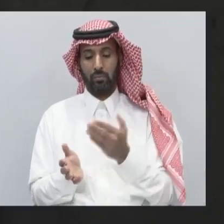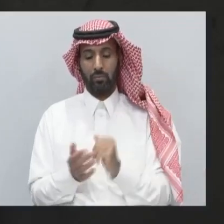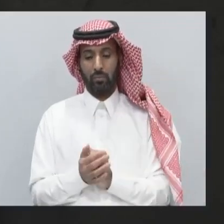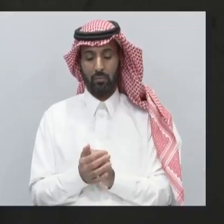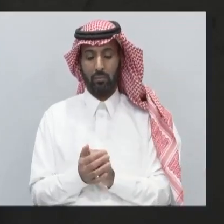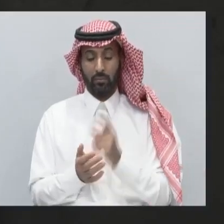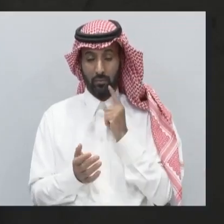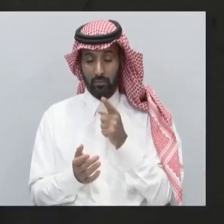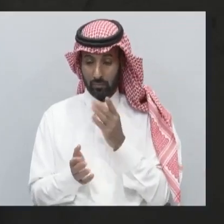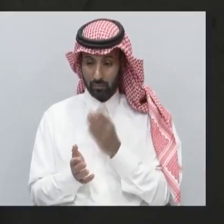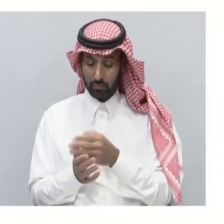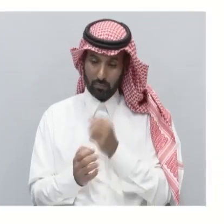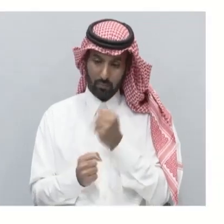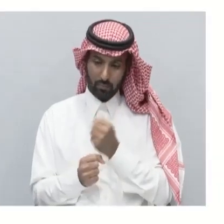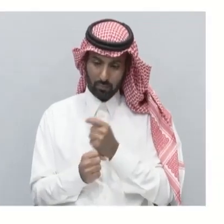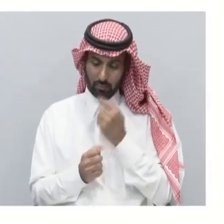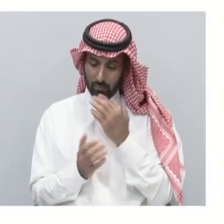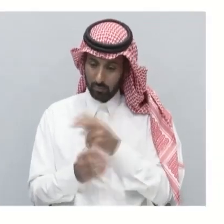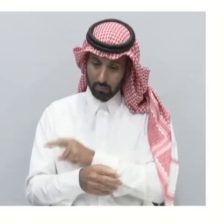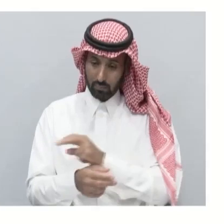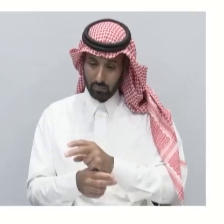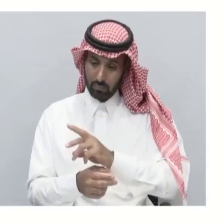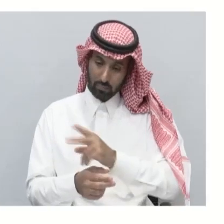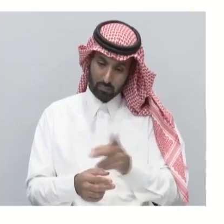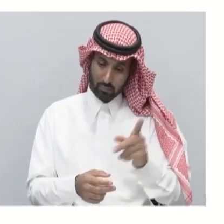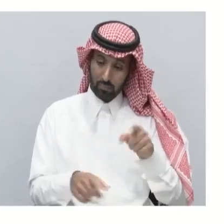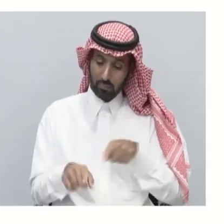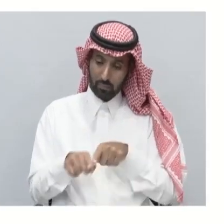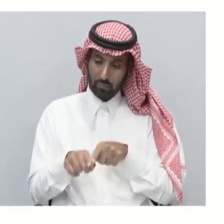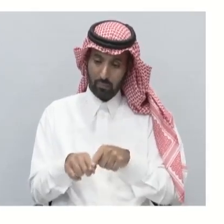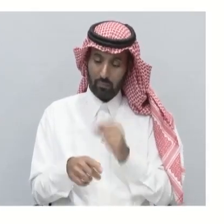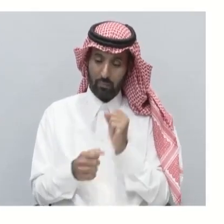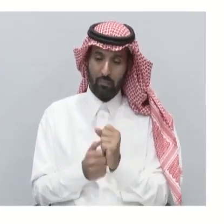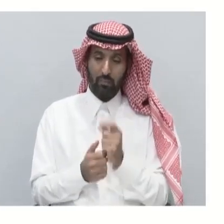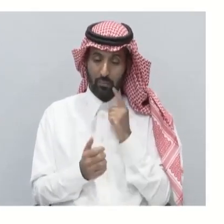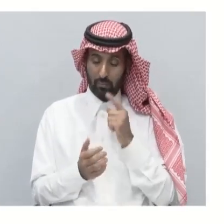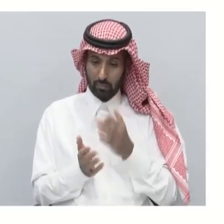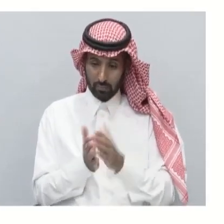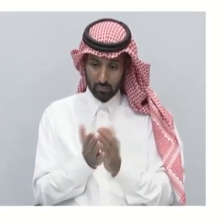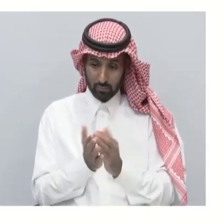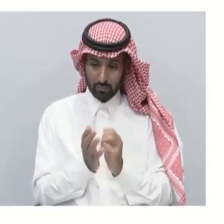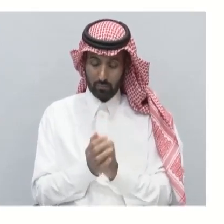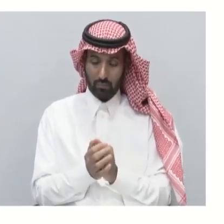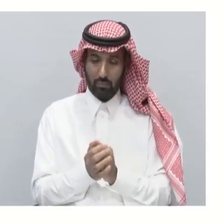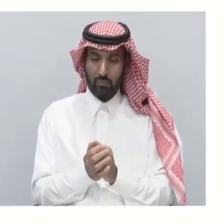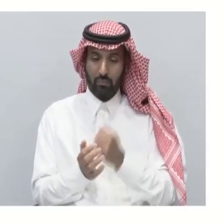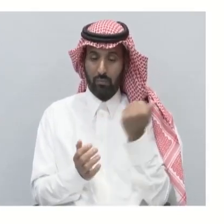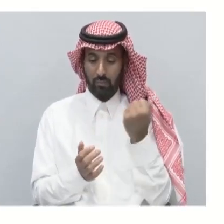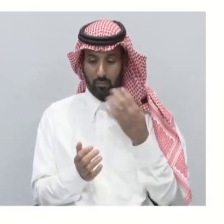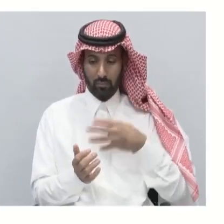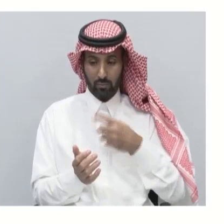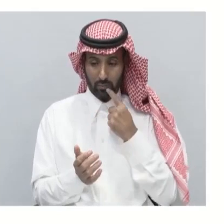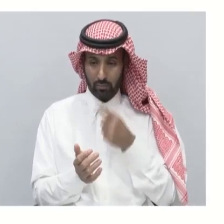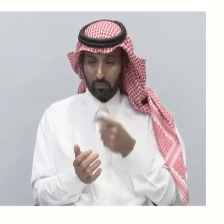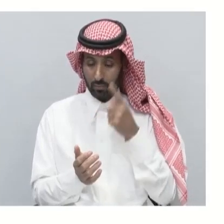So formal is different than the informal ones. Now in your books, page 41, this exercise,